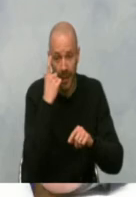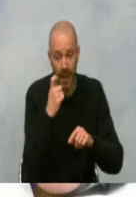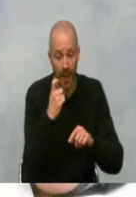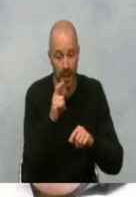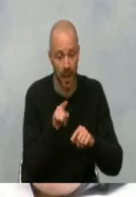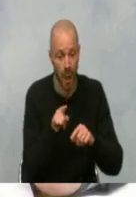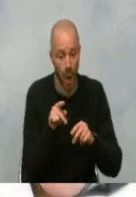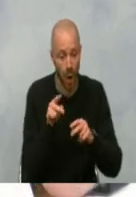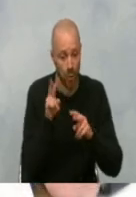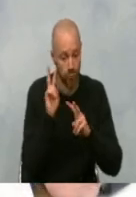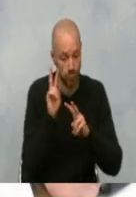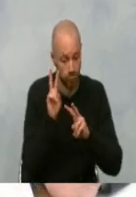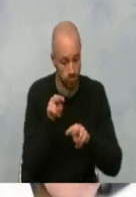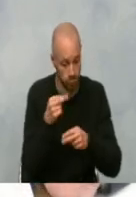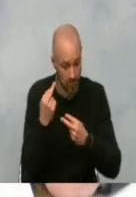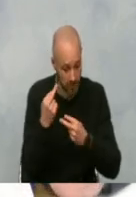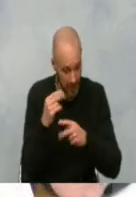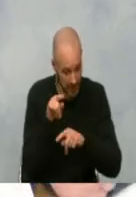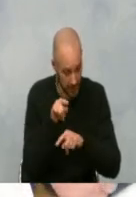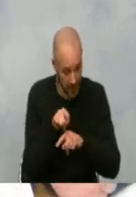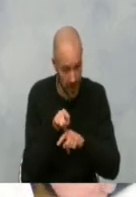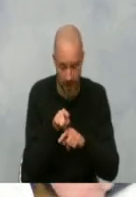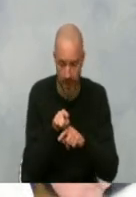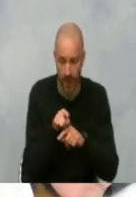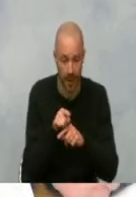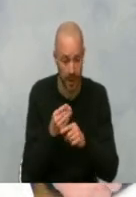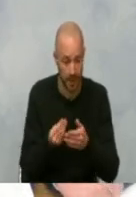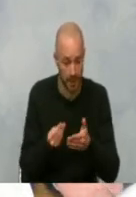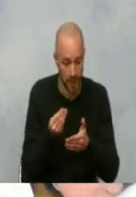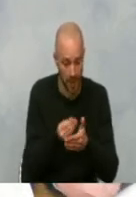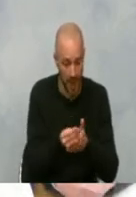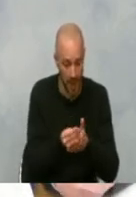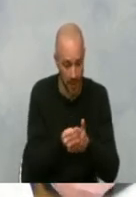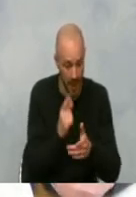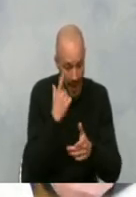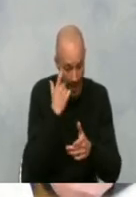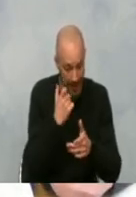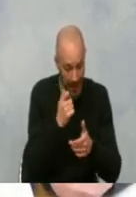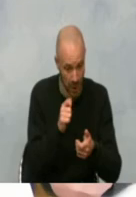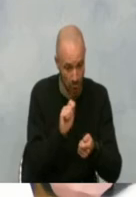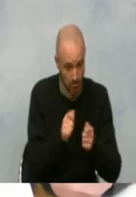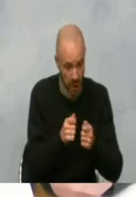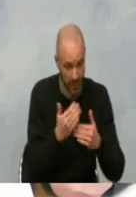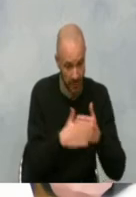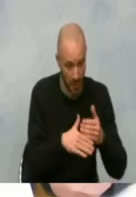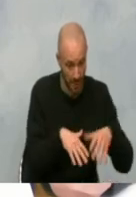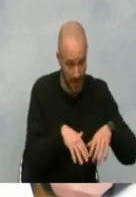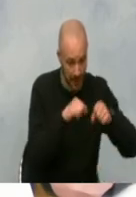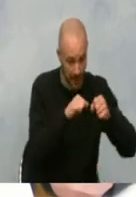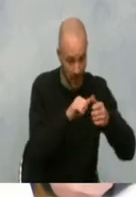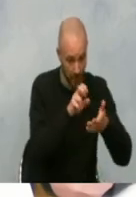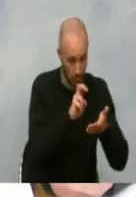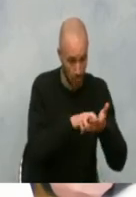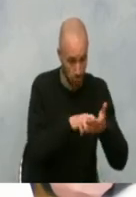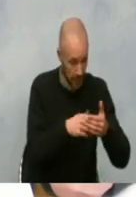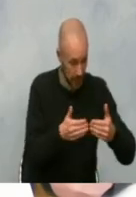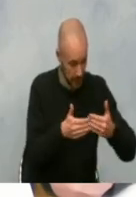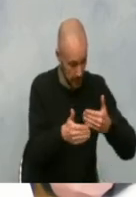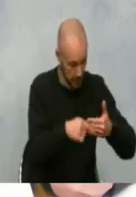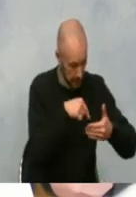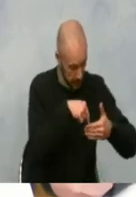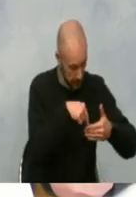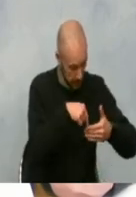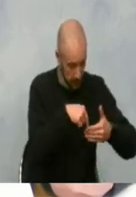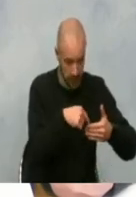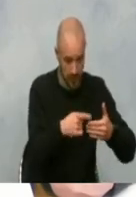So we can change what we're doing, but we can change it from the beginning of the contract period. And what that means is